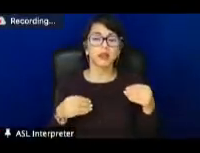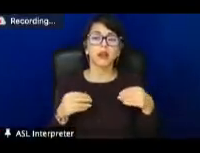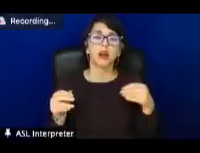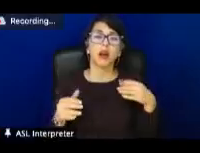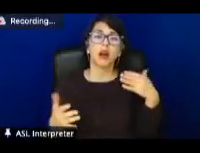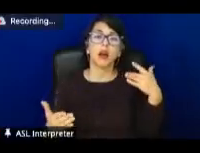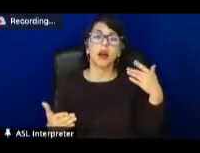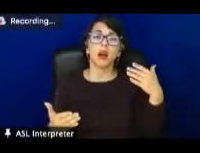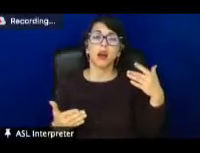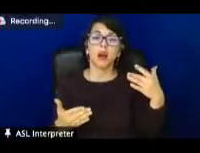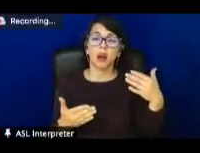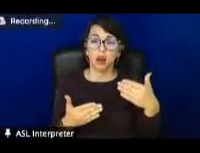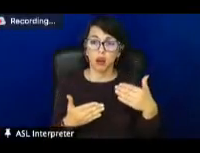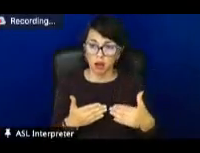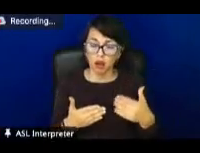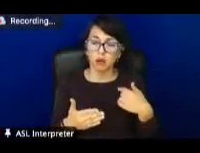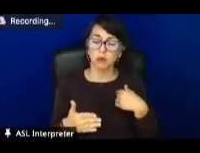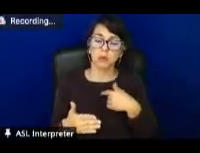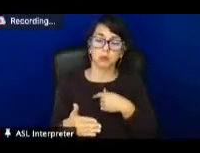to have the meeting or not.